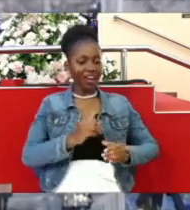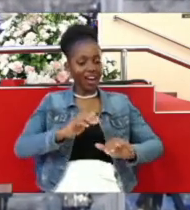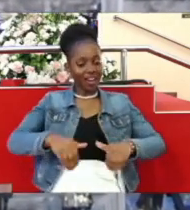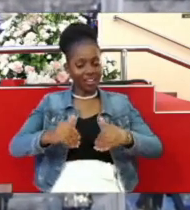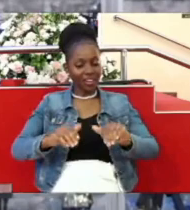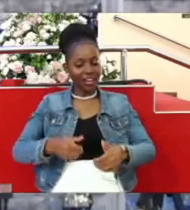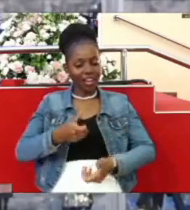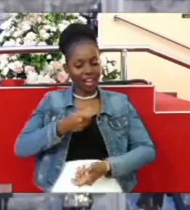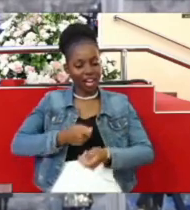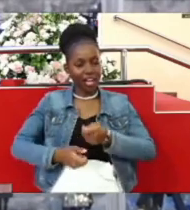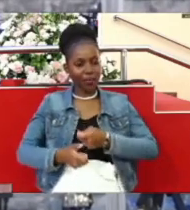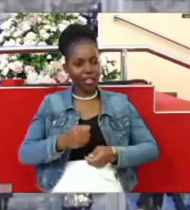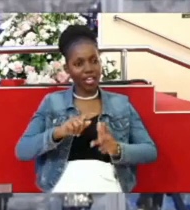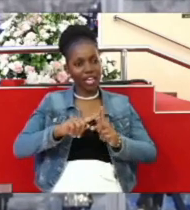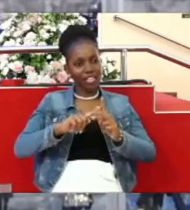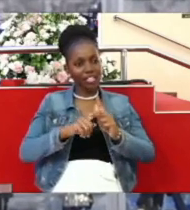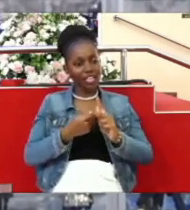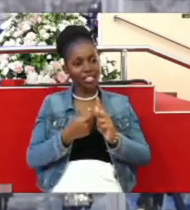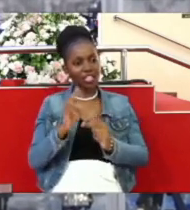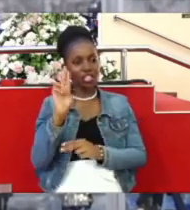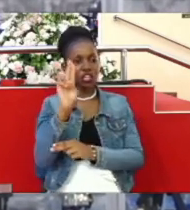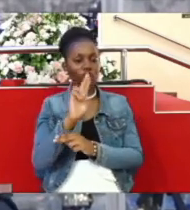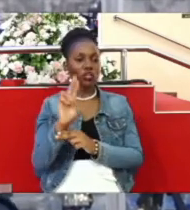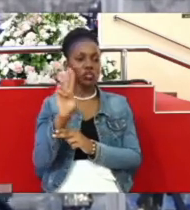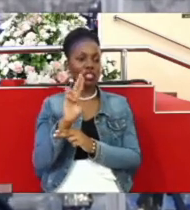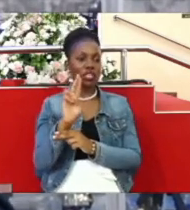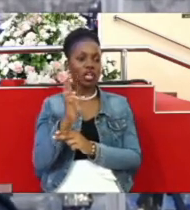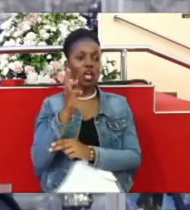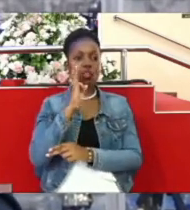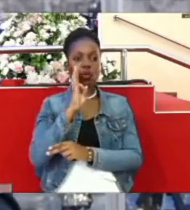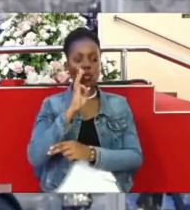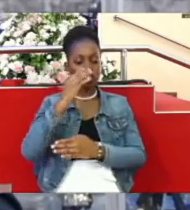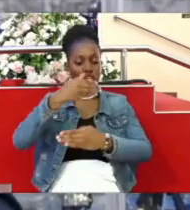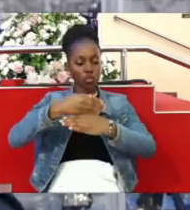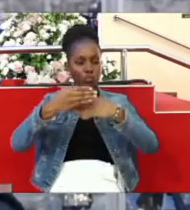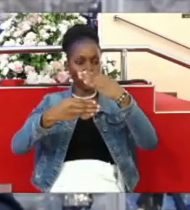And he started using water from that well to build.